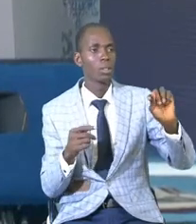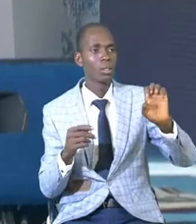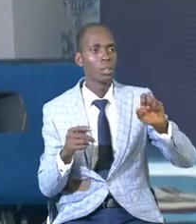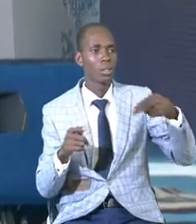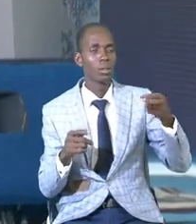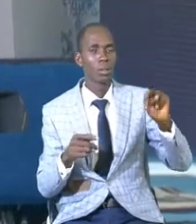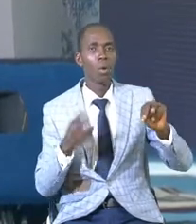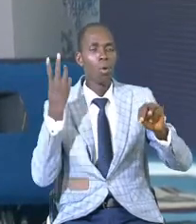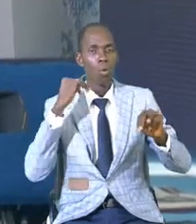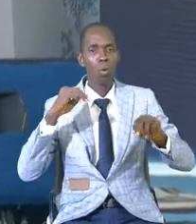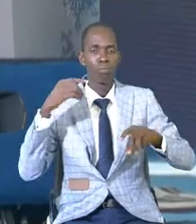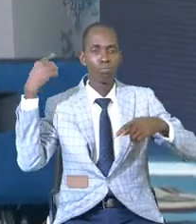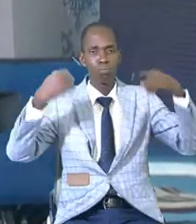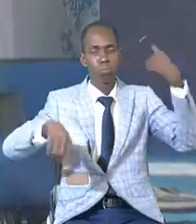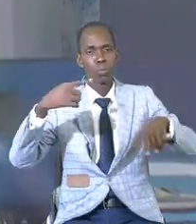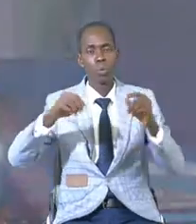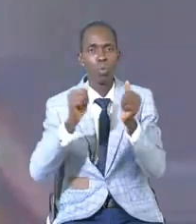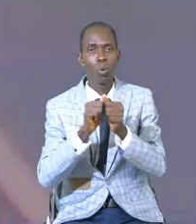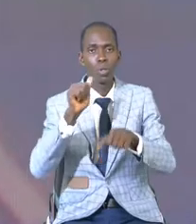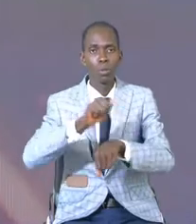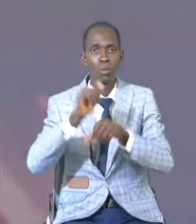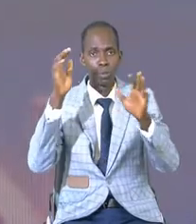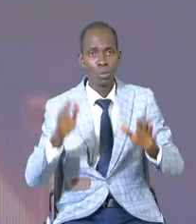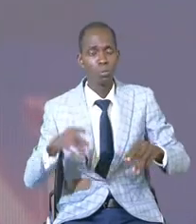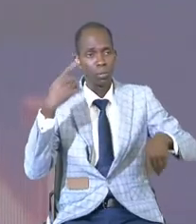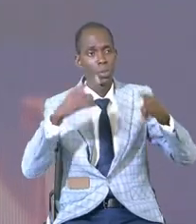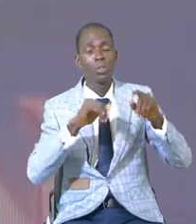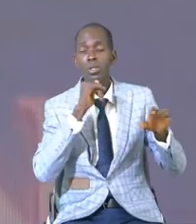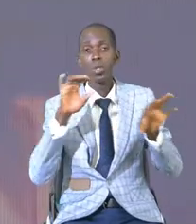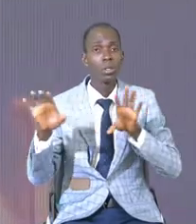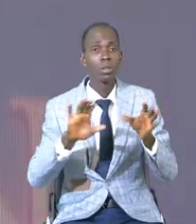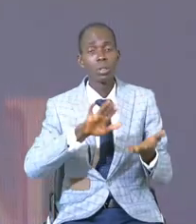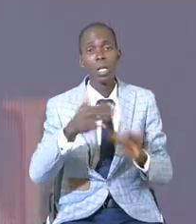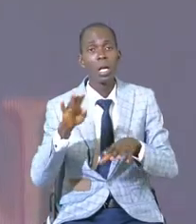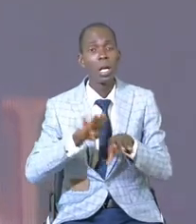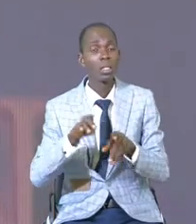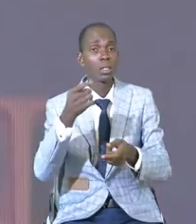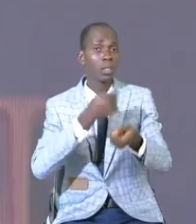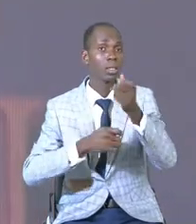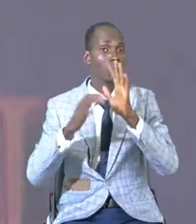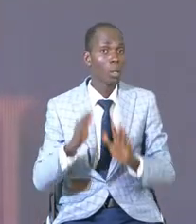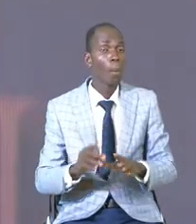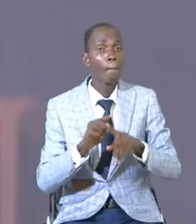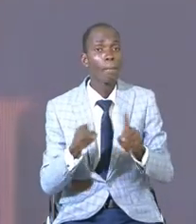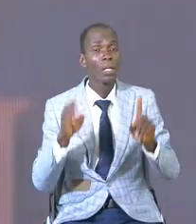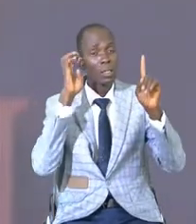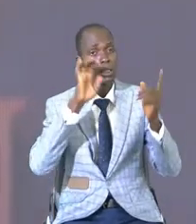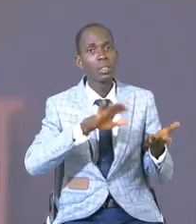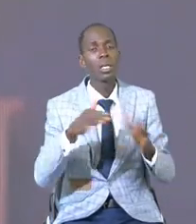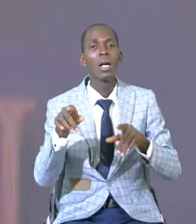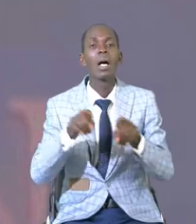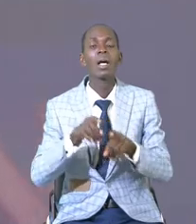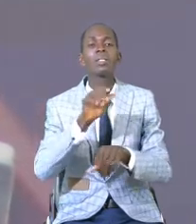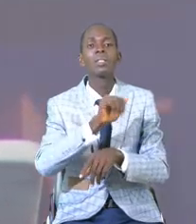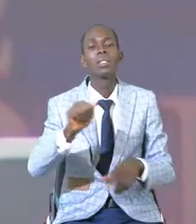death. That death, he didn't die as a substitute, as a savior. He died as a martyr. There's